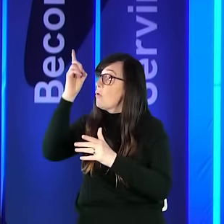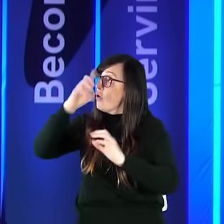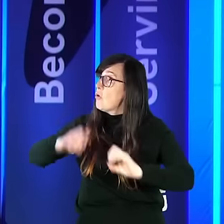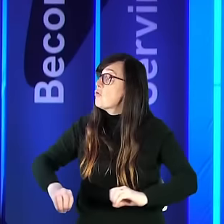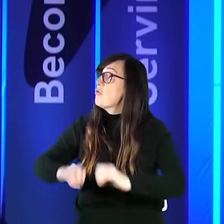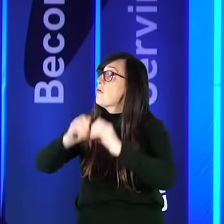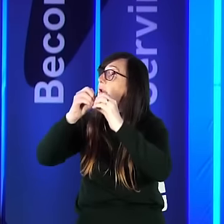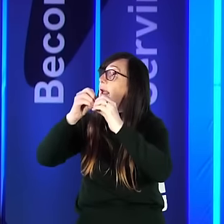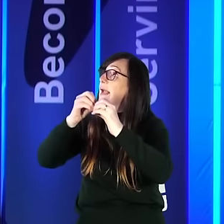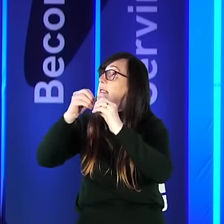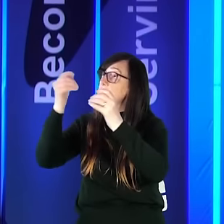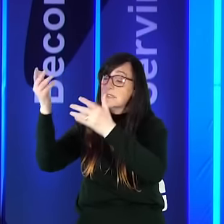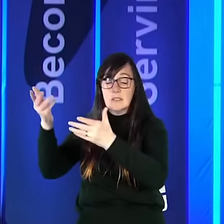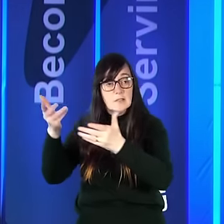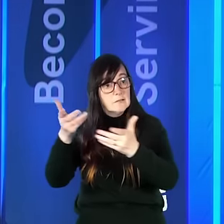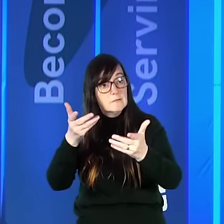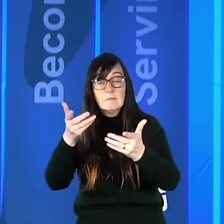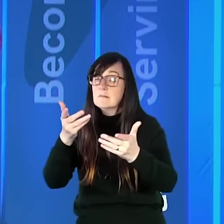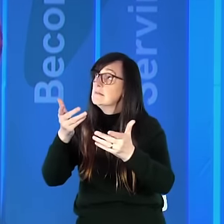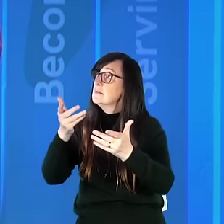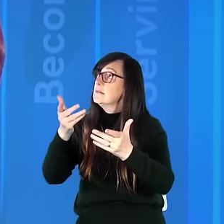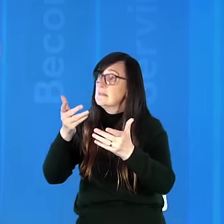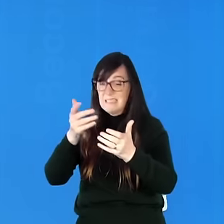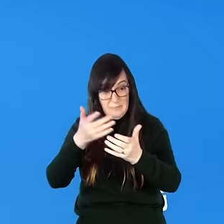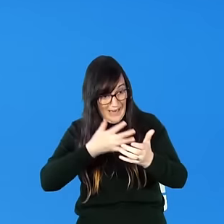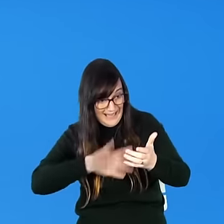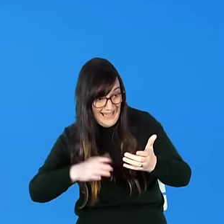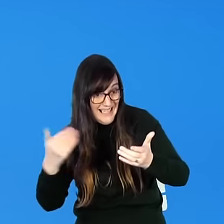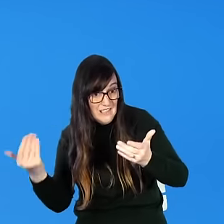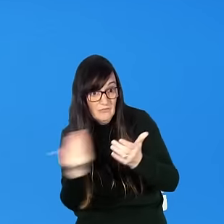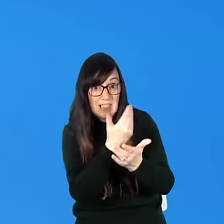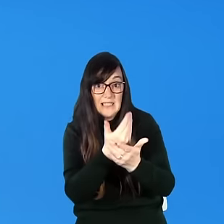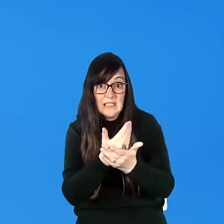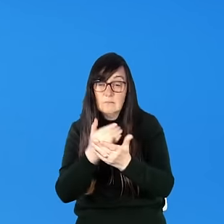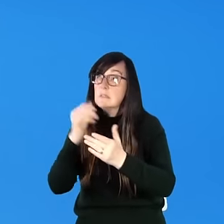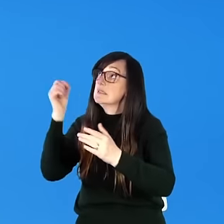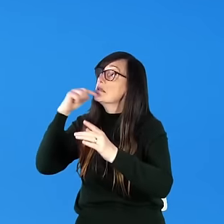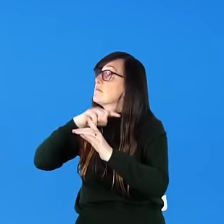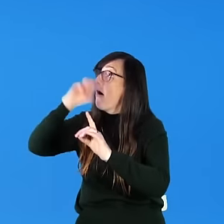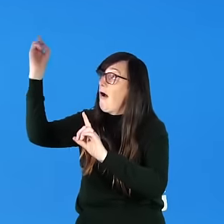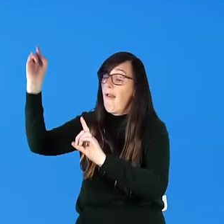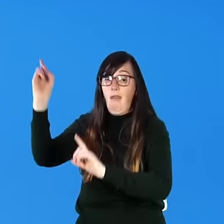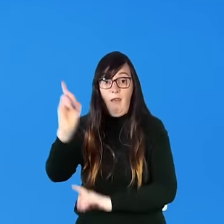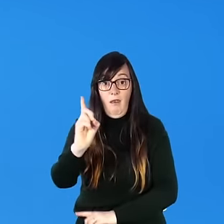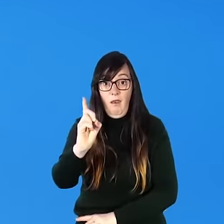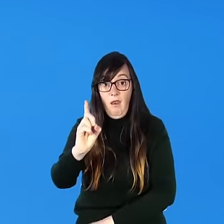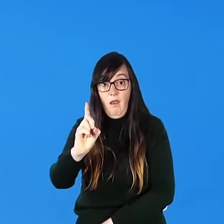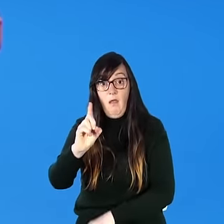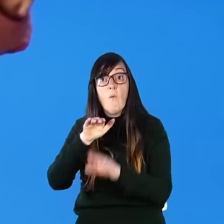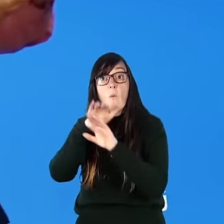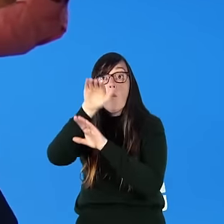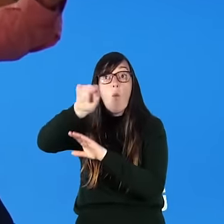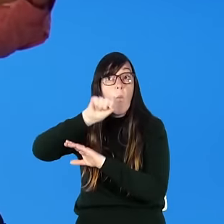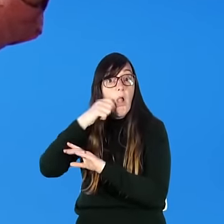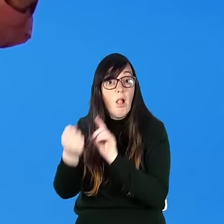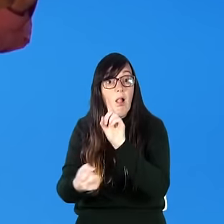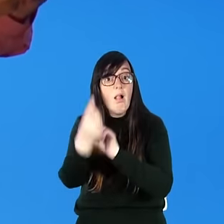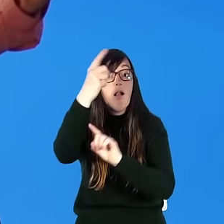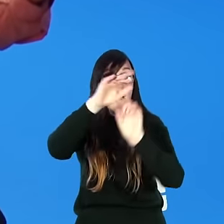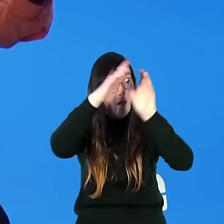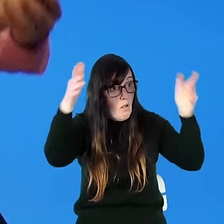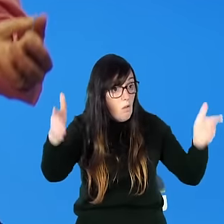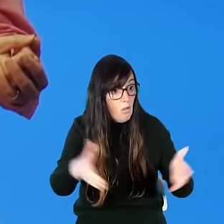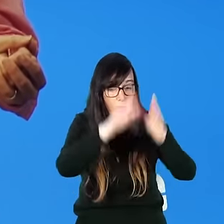Son to redeem it. And he will bring this current creation to an end, and he will usher in a